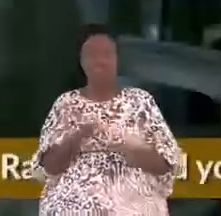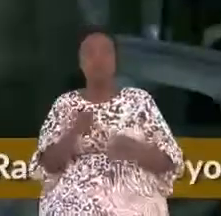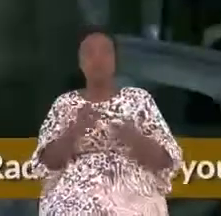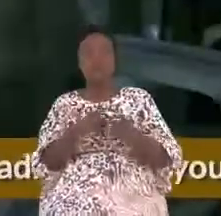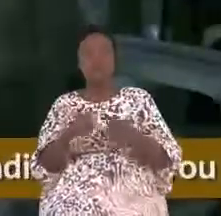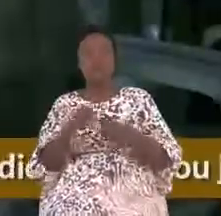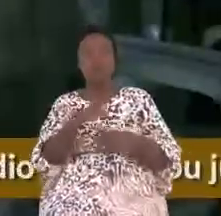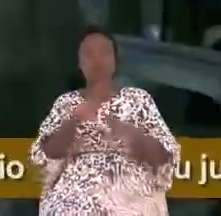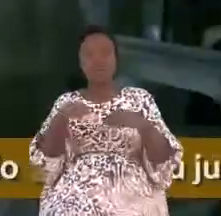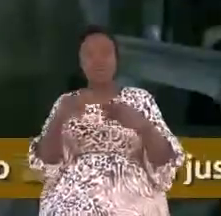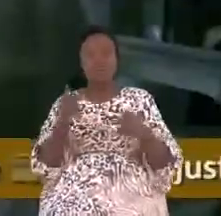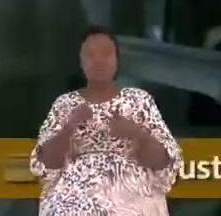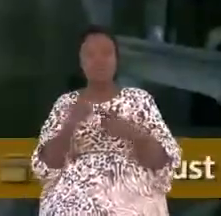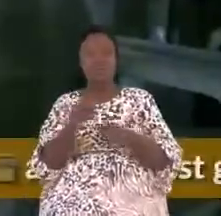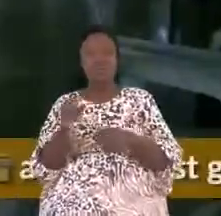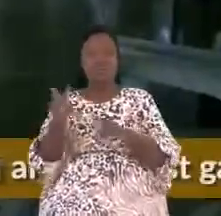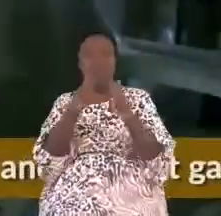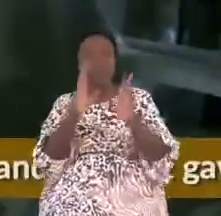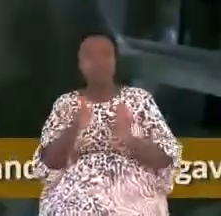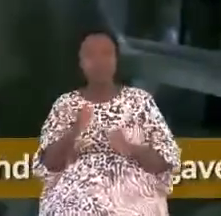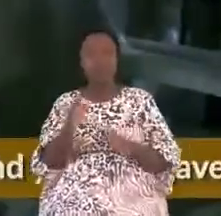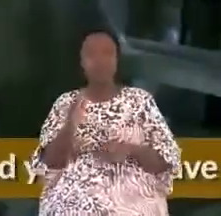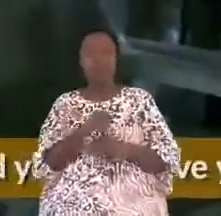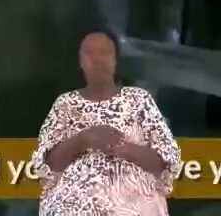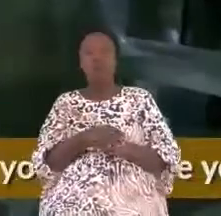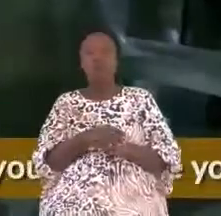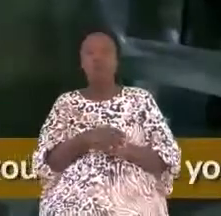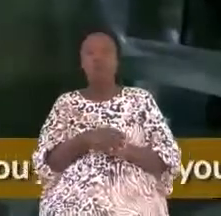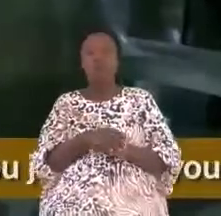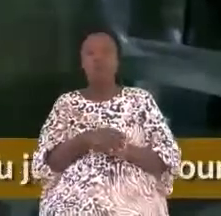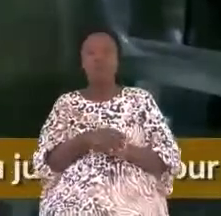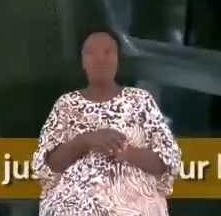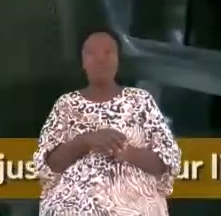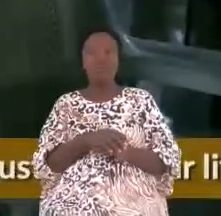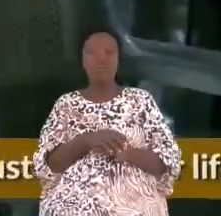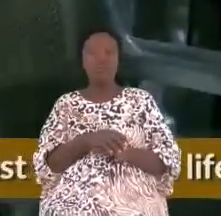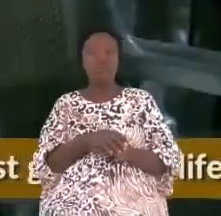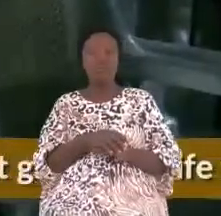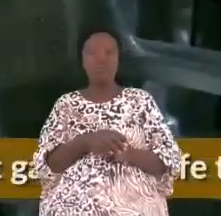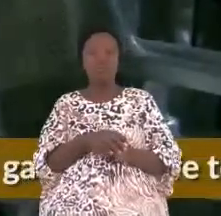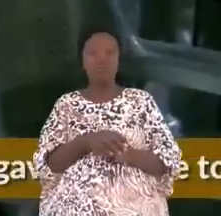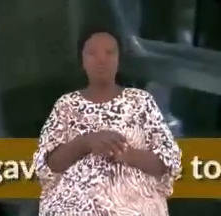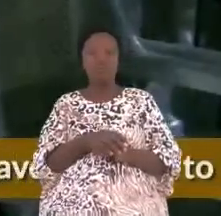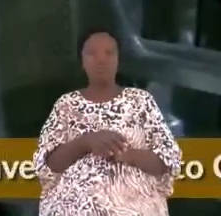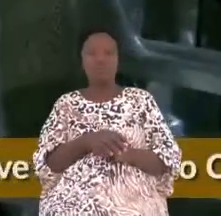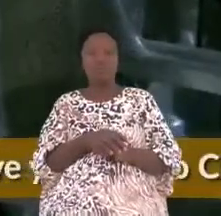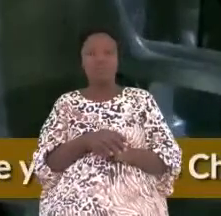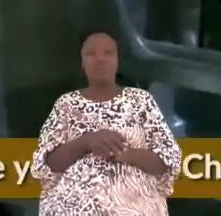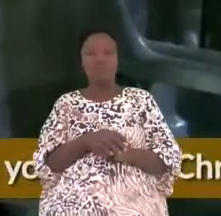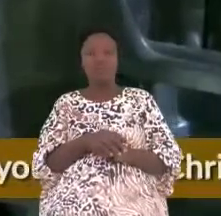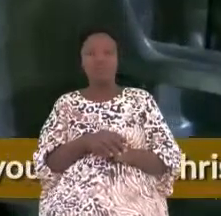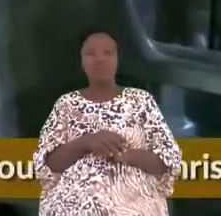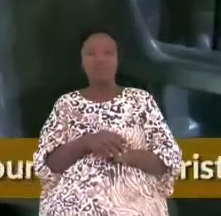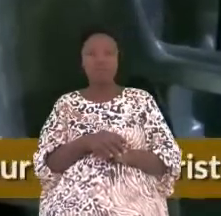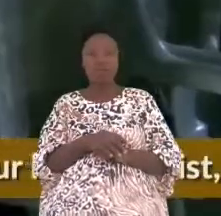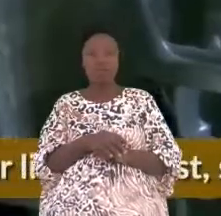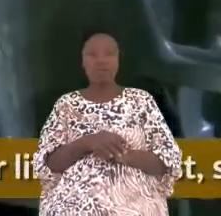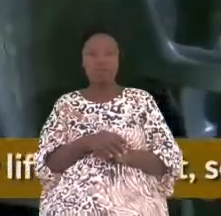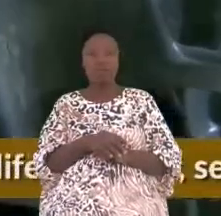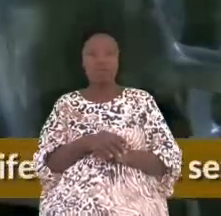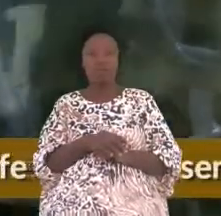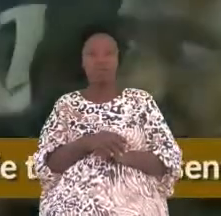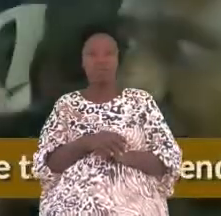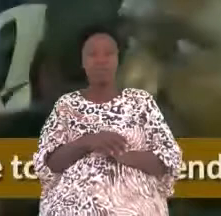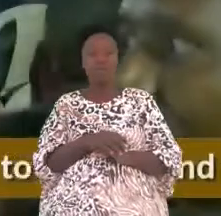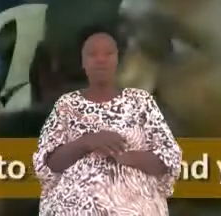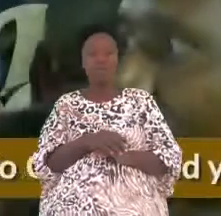supervisor in the segment where you are counseling and the supervisor you give to the